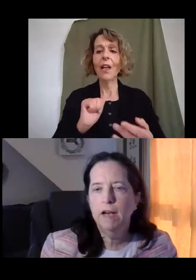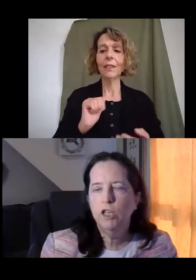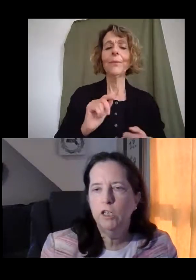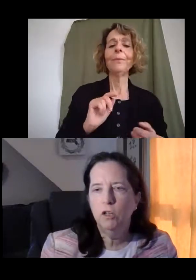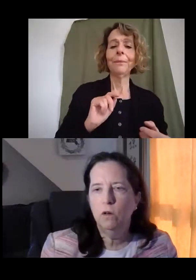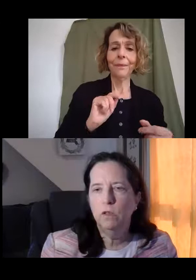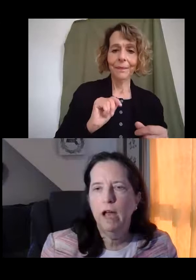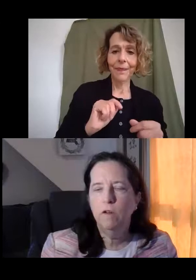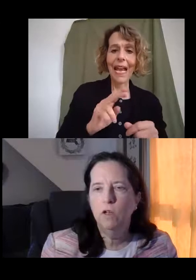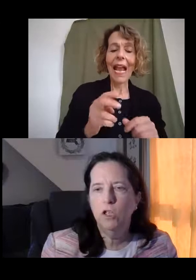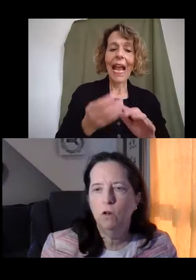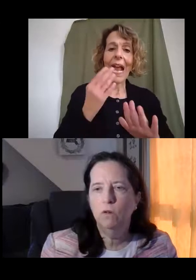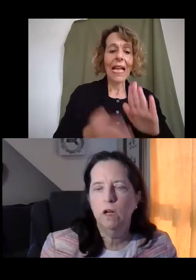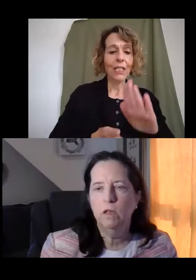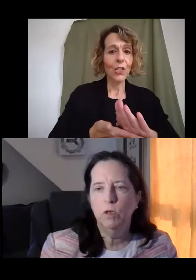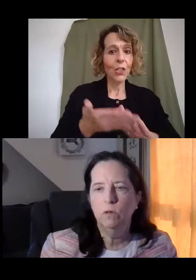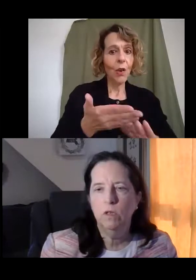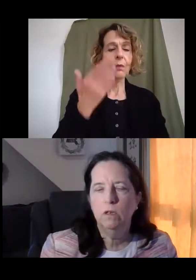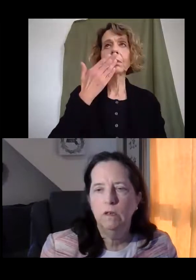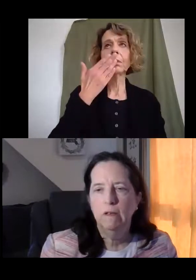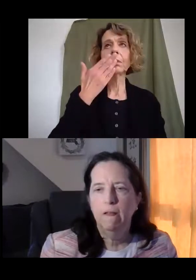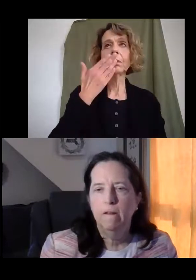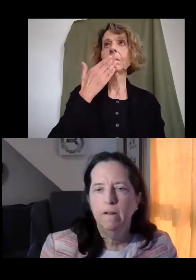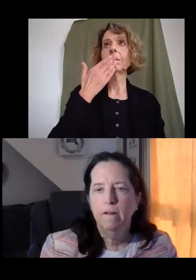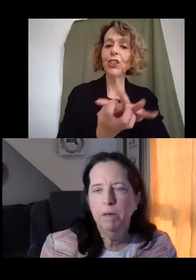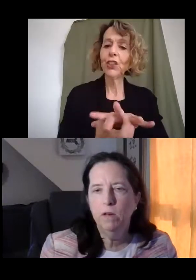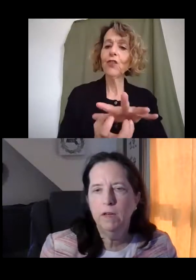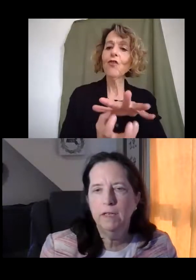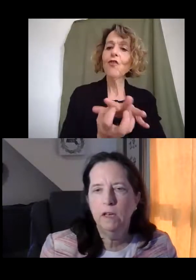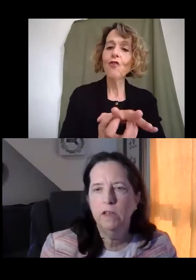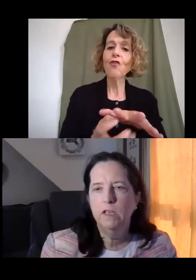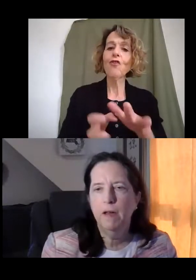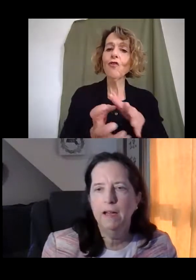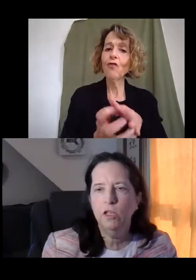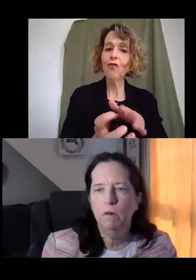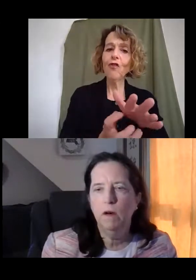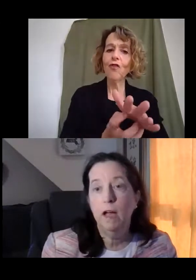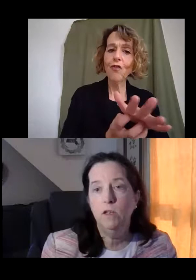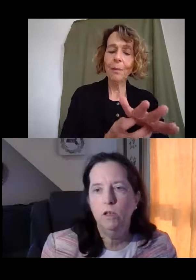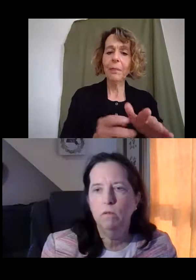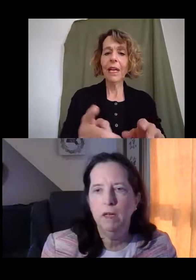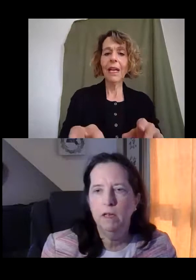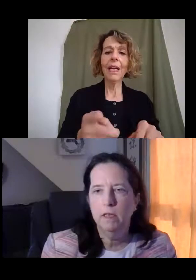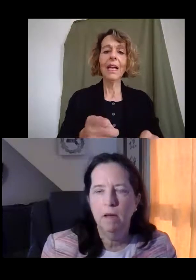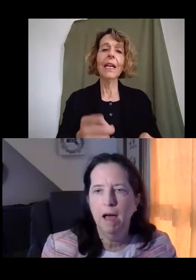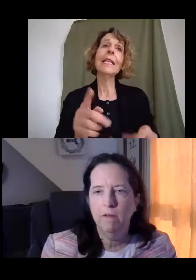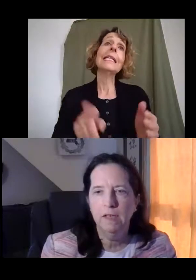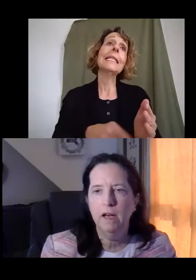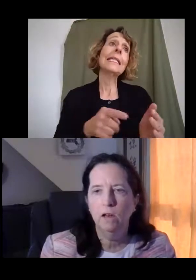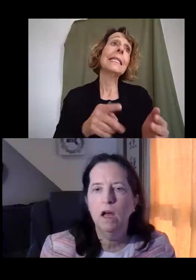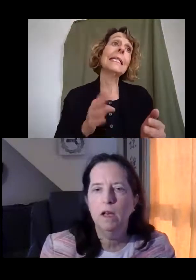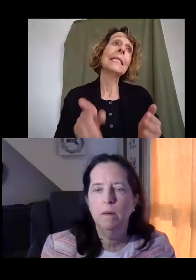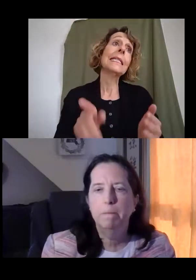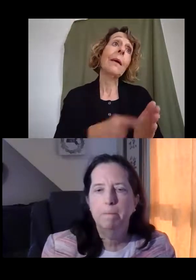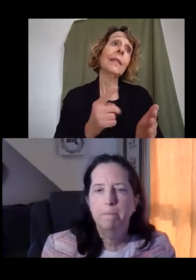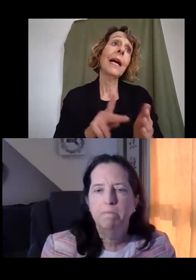And traction soles, have good soles on the boots. Some people don't consider these fashionable. I do because I'm outside